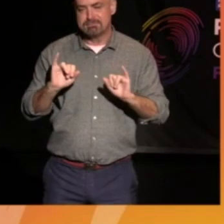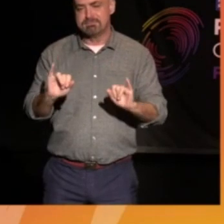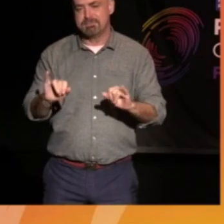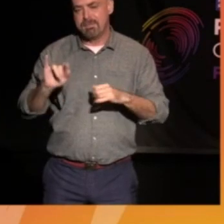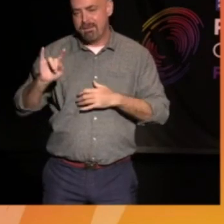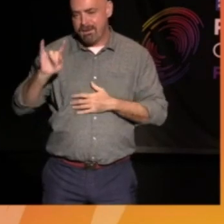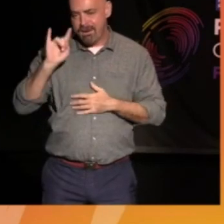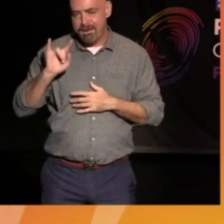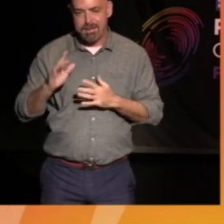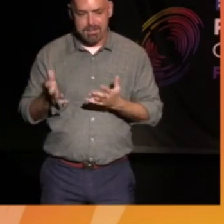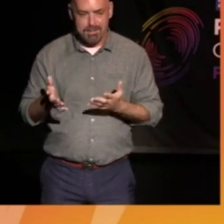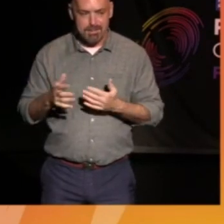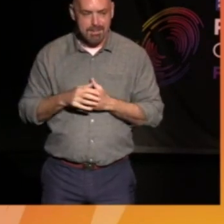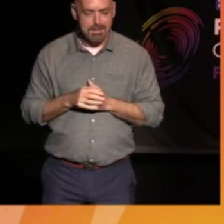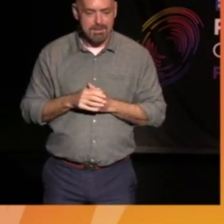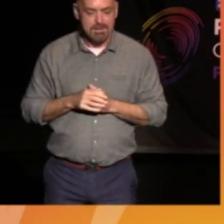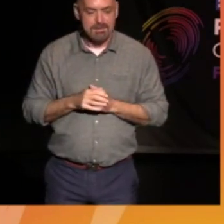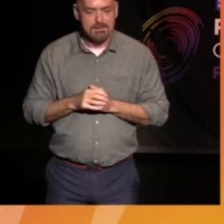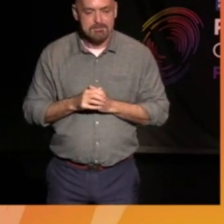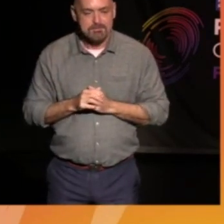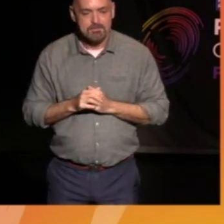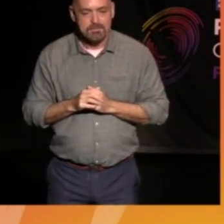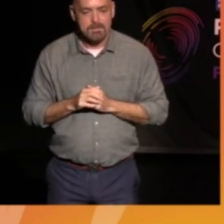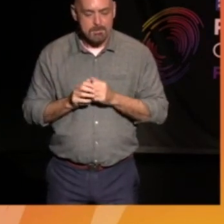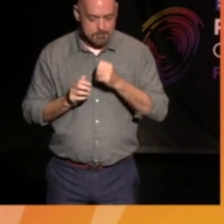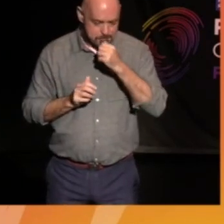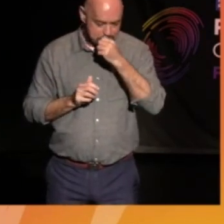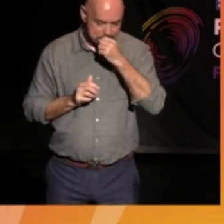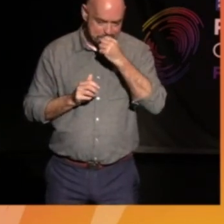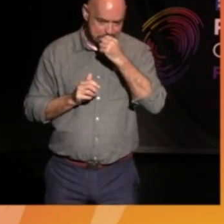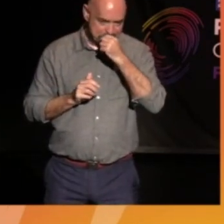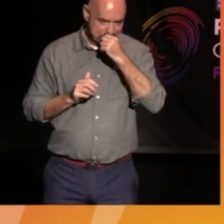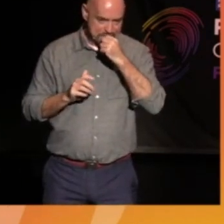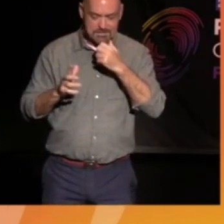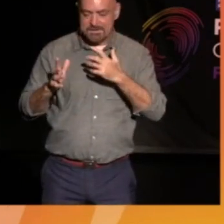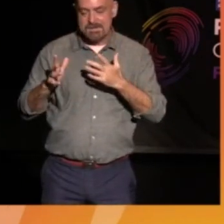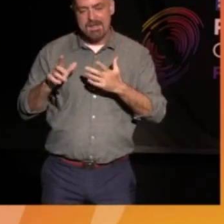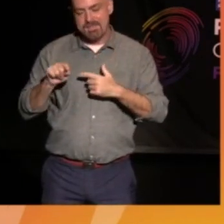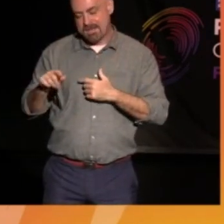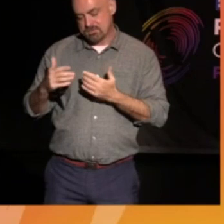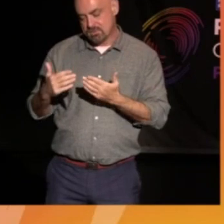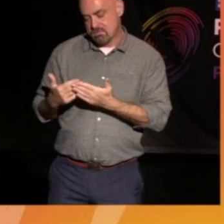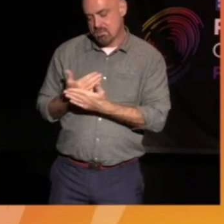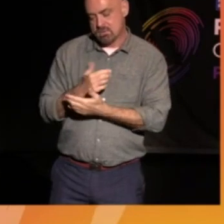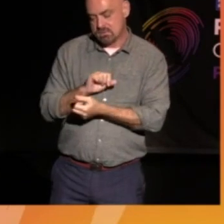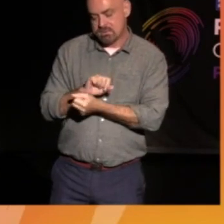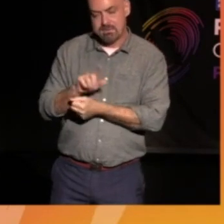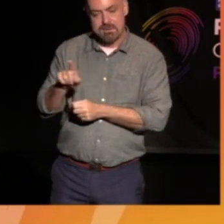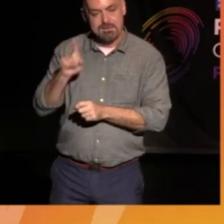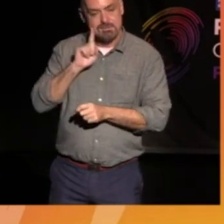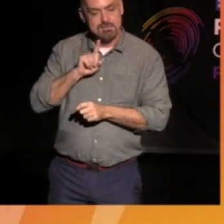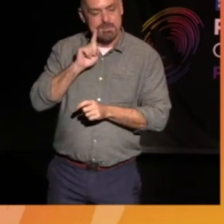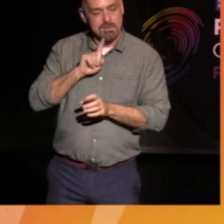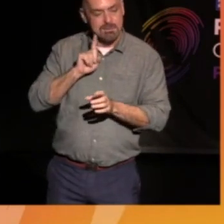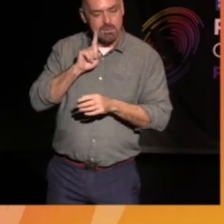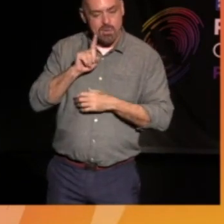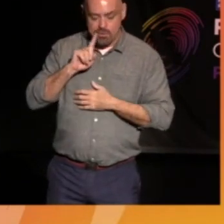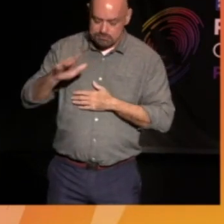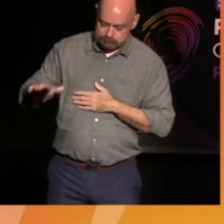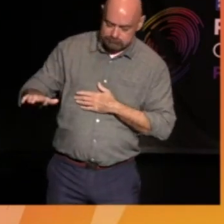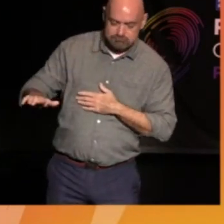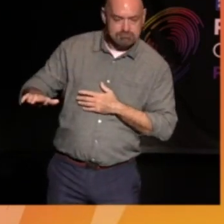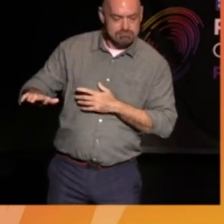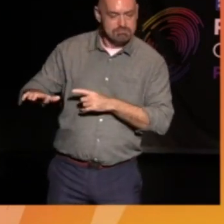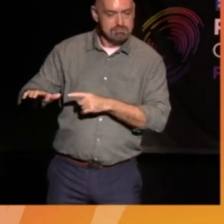many countries, and that is also modern day slavery, where the young girls preferably are